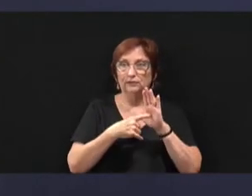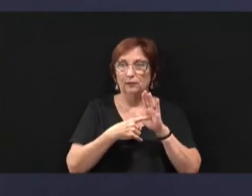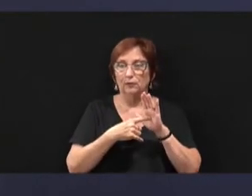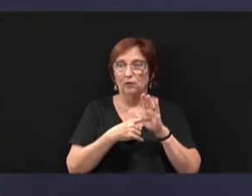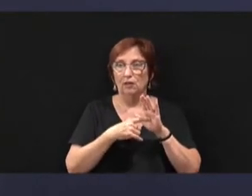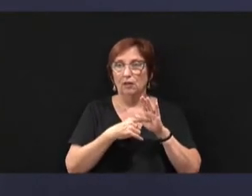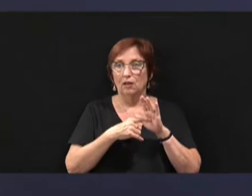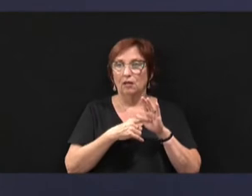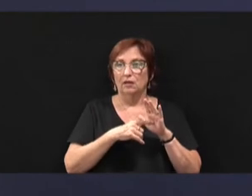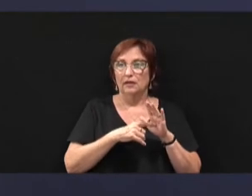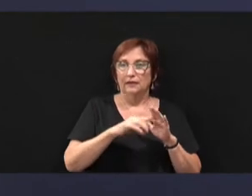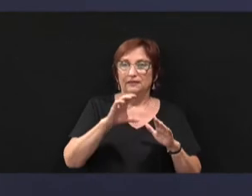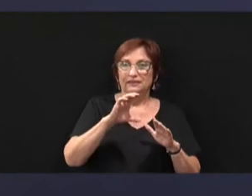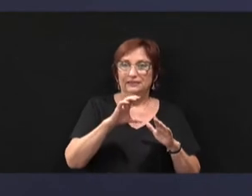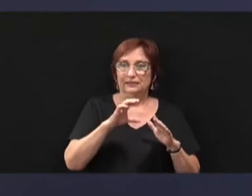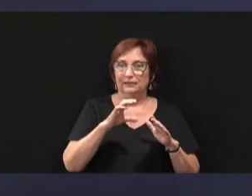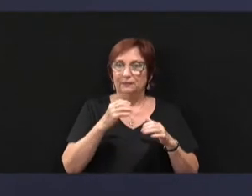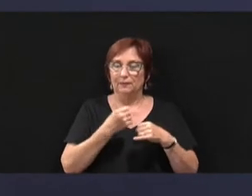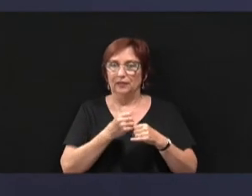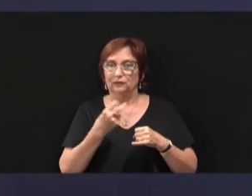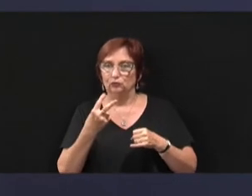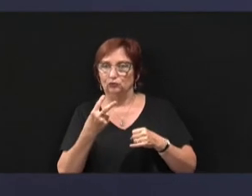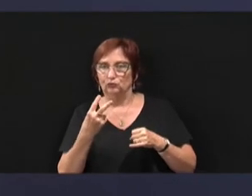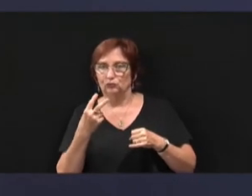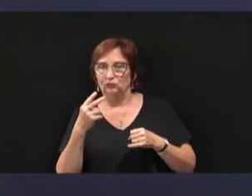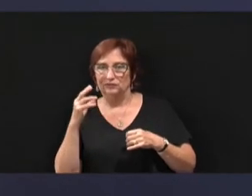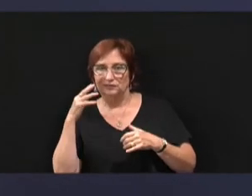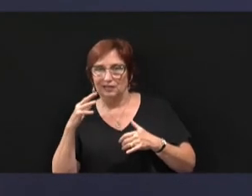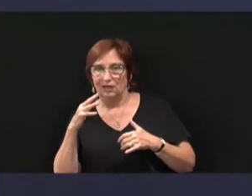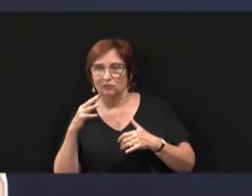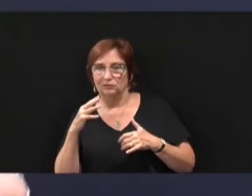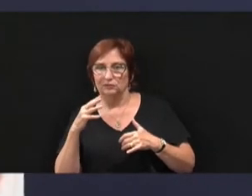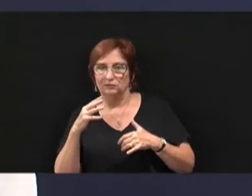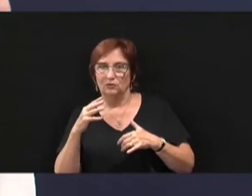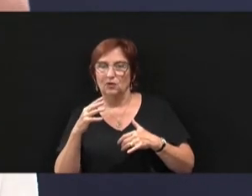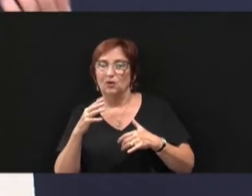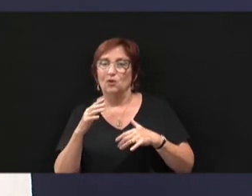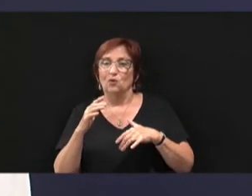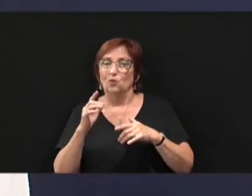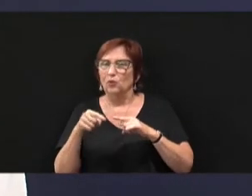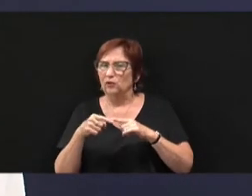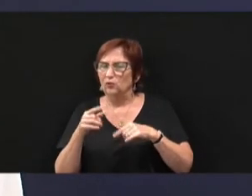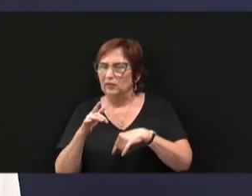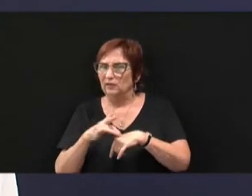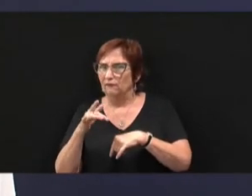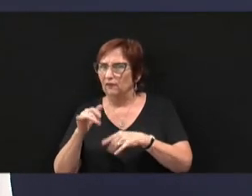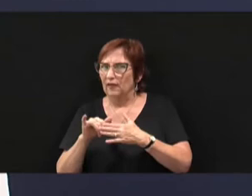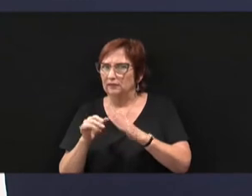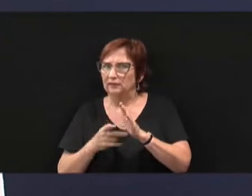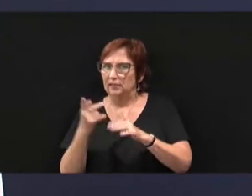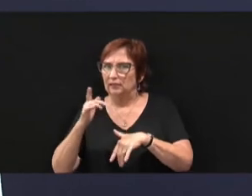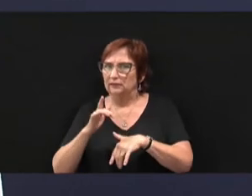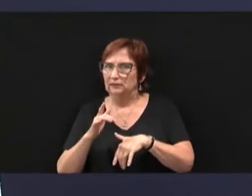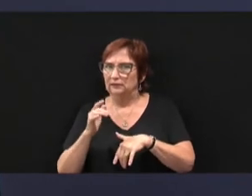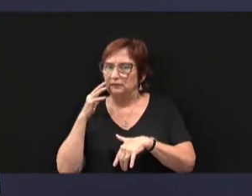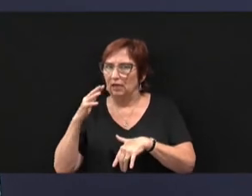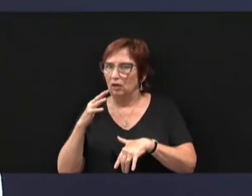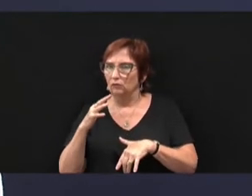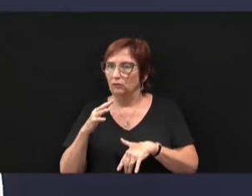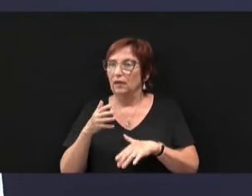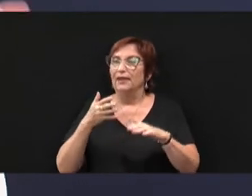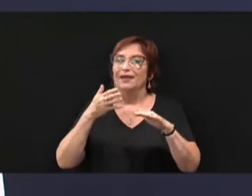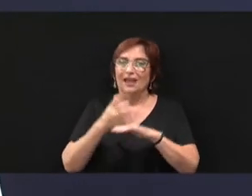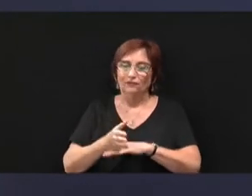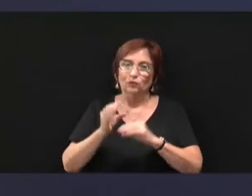point do we start tapping for that second sound? We tap for the second sound after we teach them the why it says